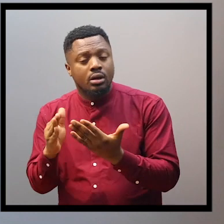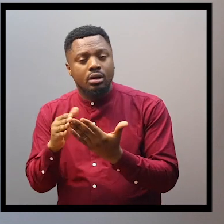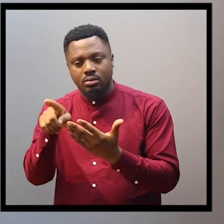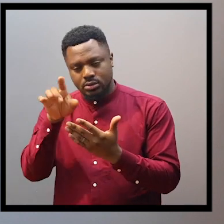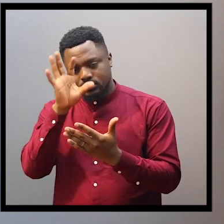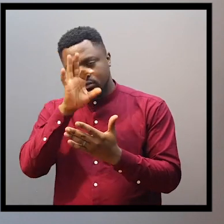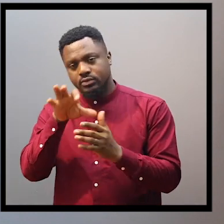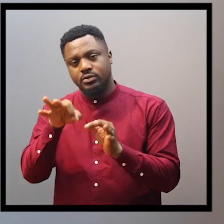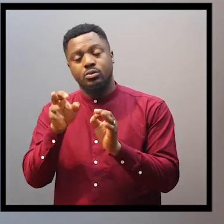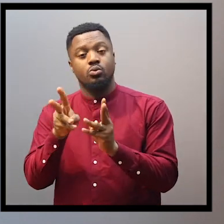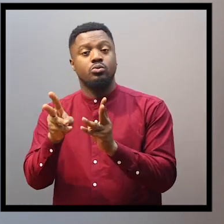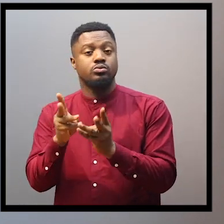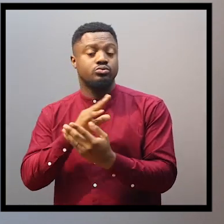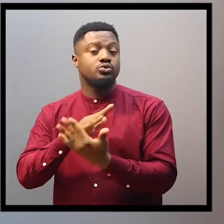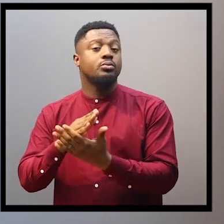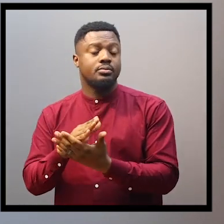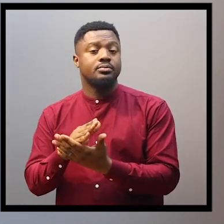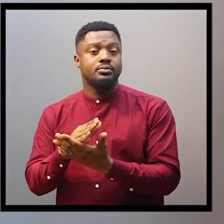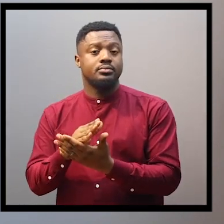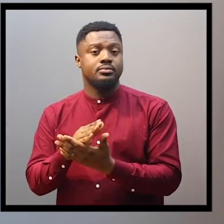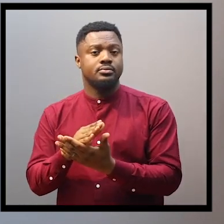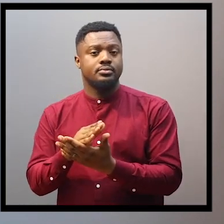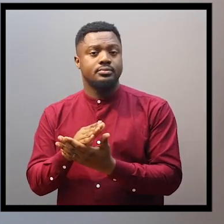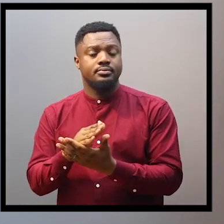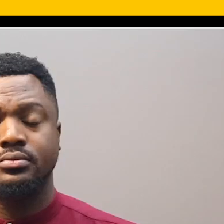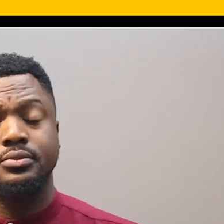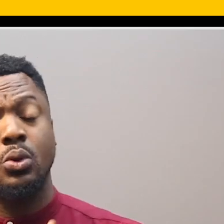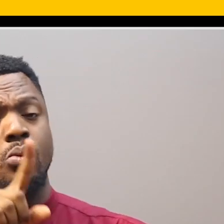best outcomes for their behavioral and substance addictions.